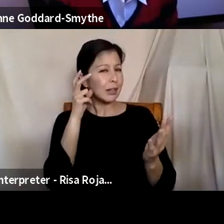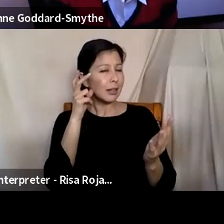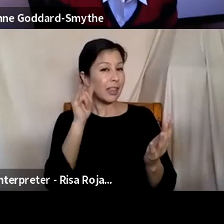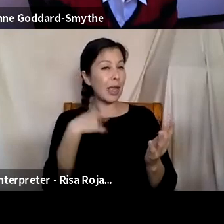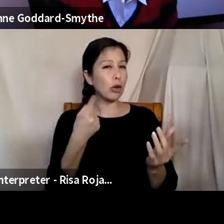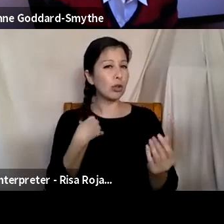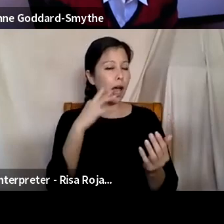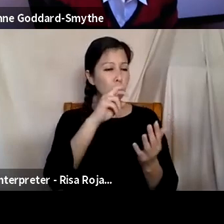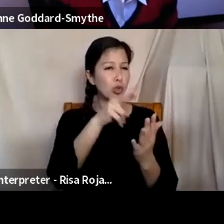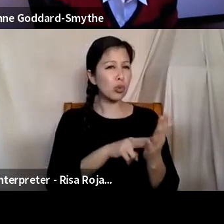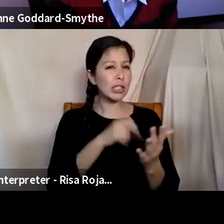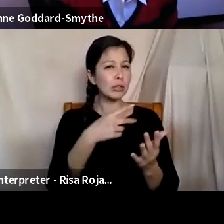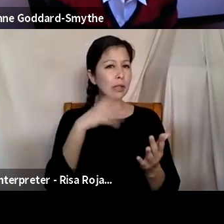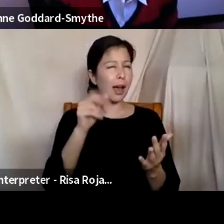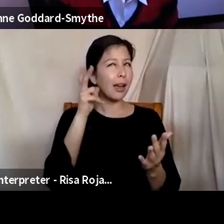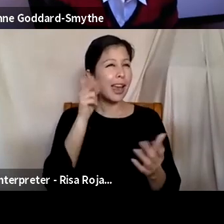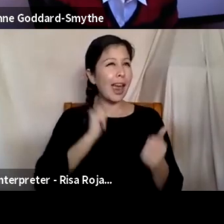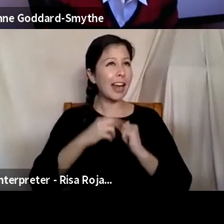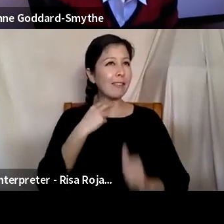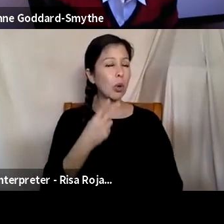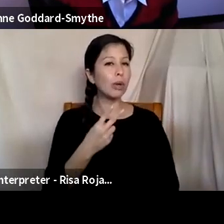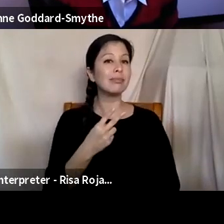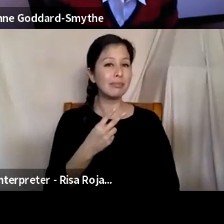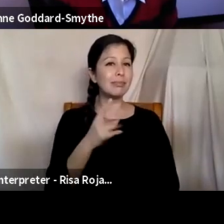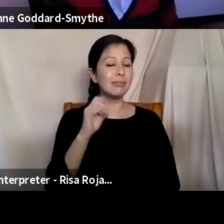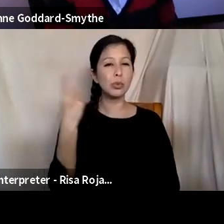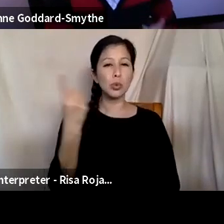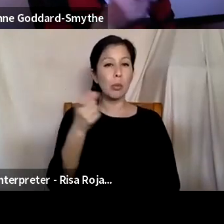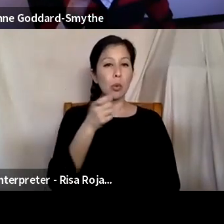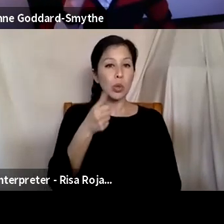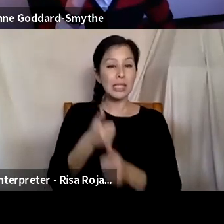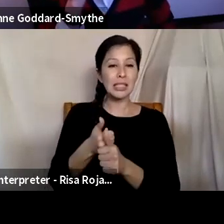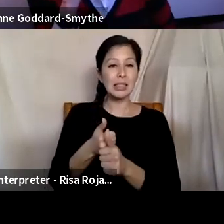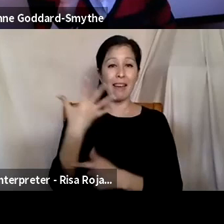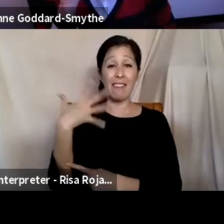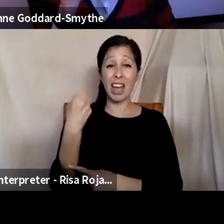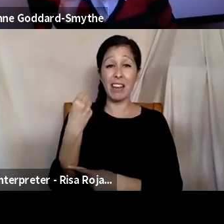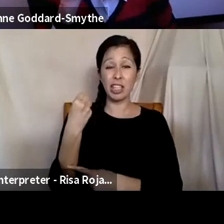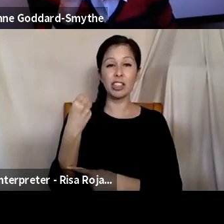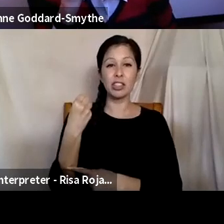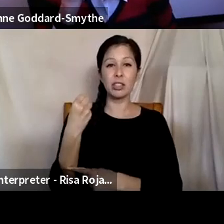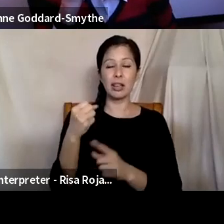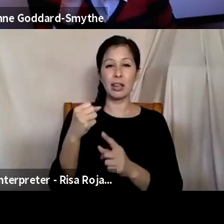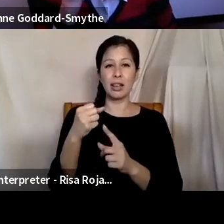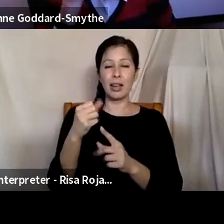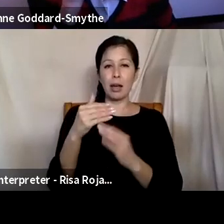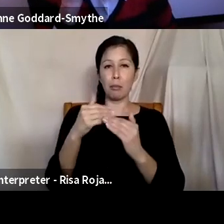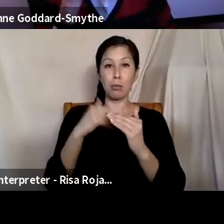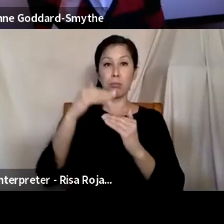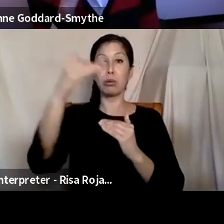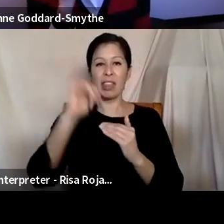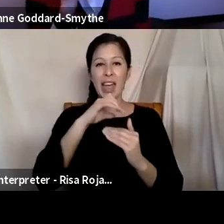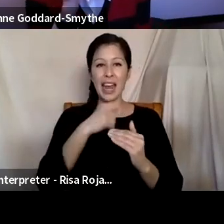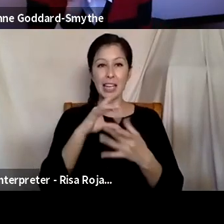do. I'll be reading a script, and I'll be like, I could hear an actor's voice. Mhm. So there could be someone who's 5 years off of the age that I put out, but I